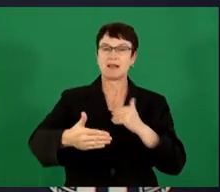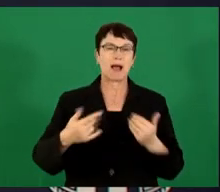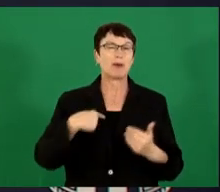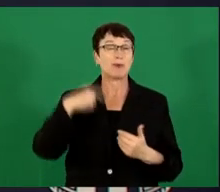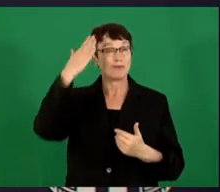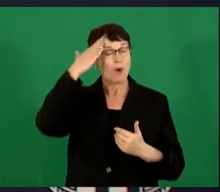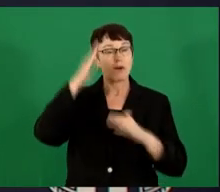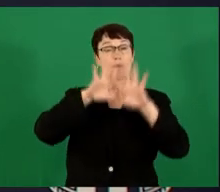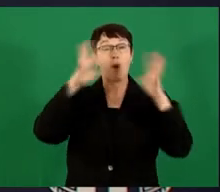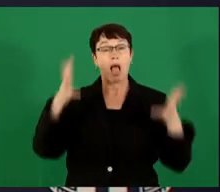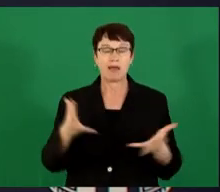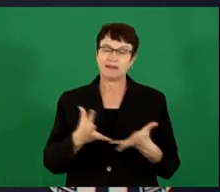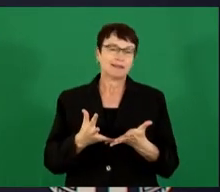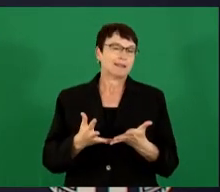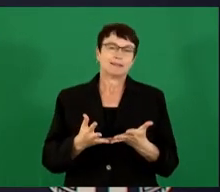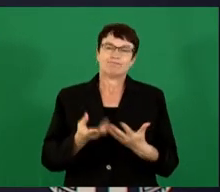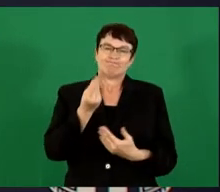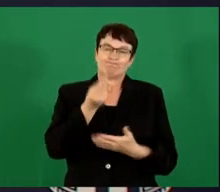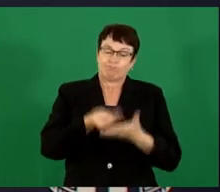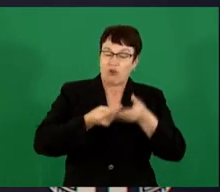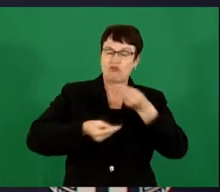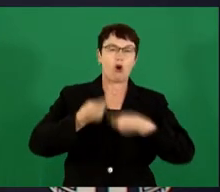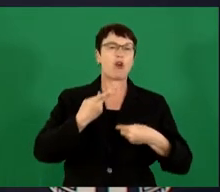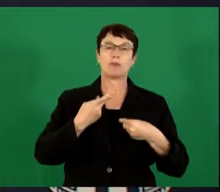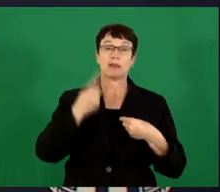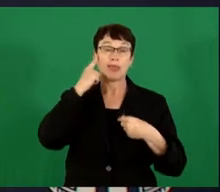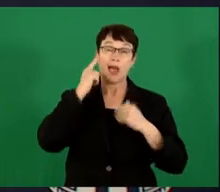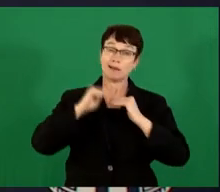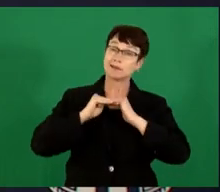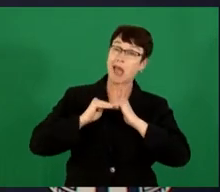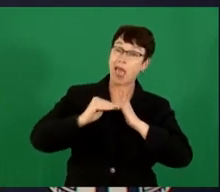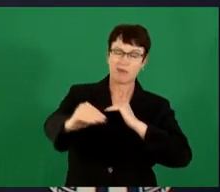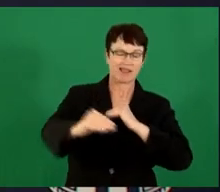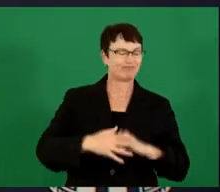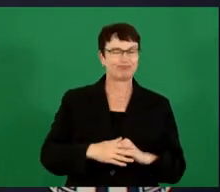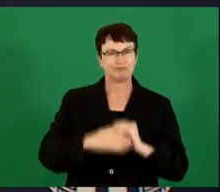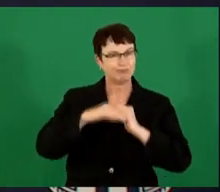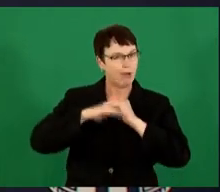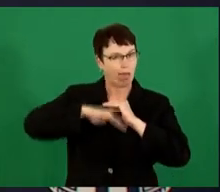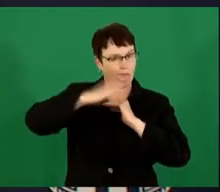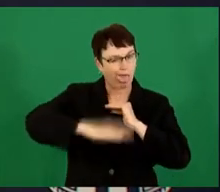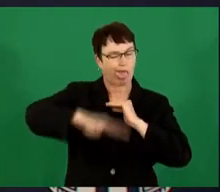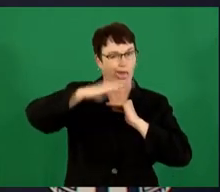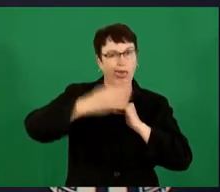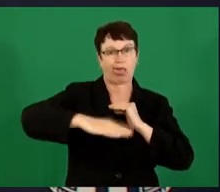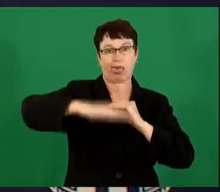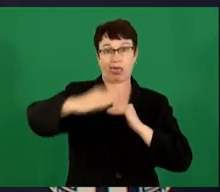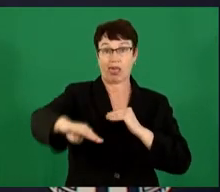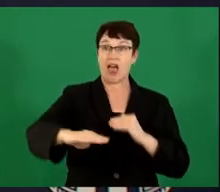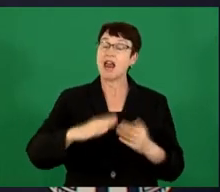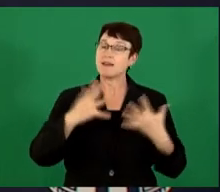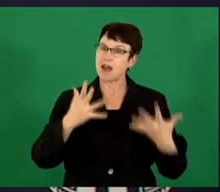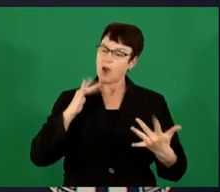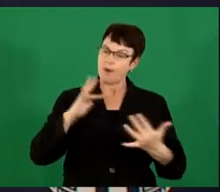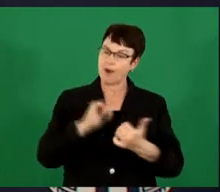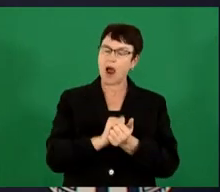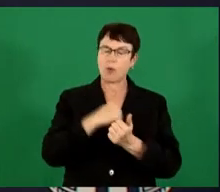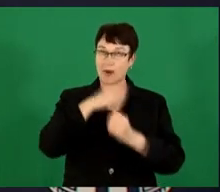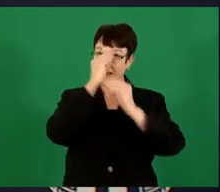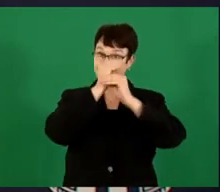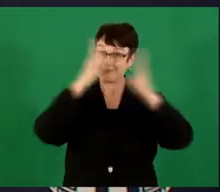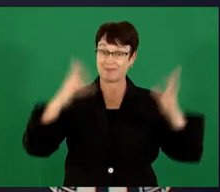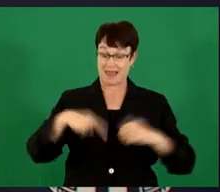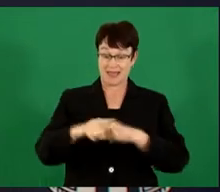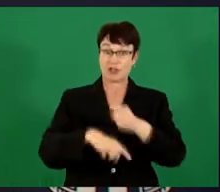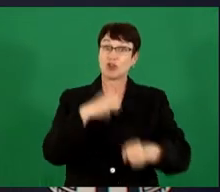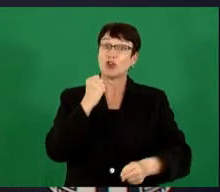volatile. Taking these and other factors into account, the SAB's forecast for global growth in